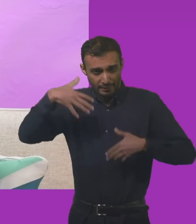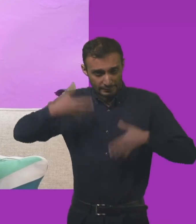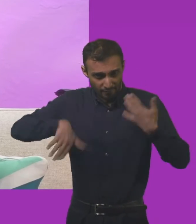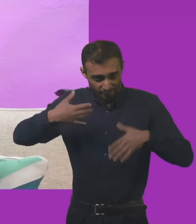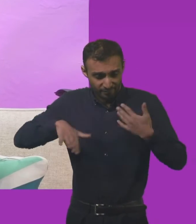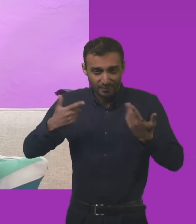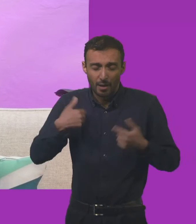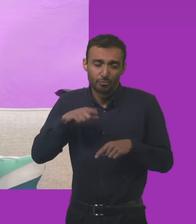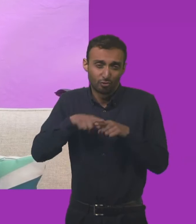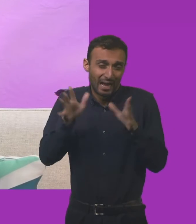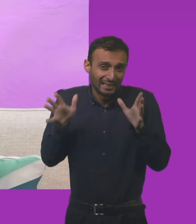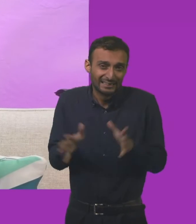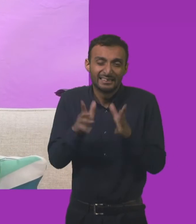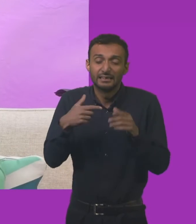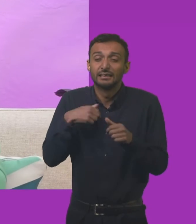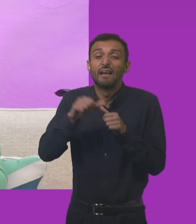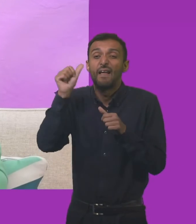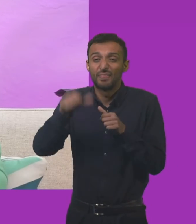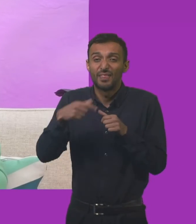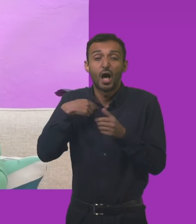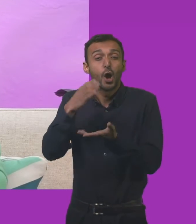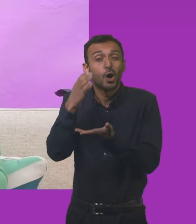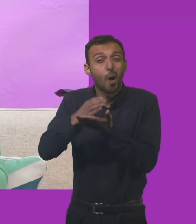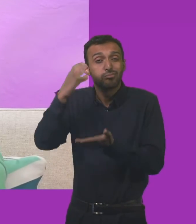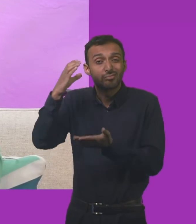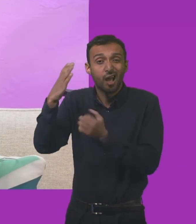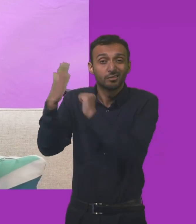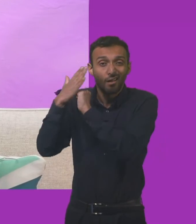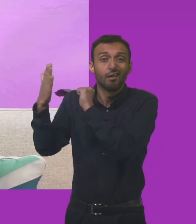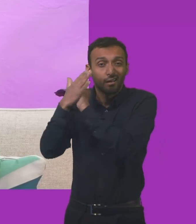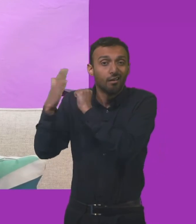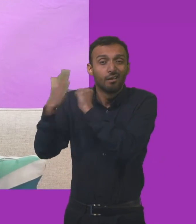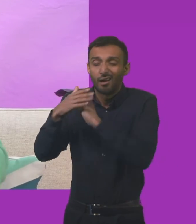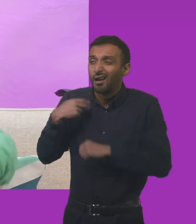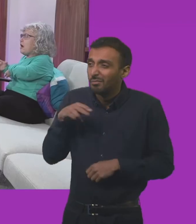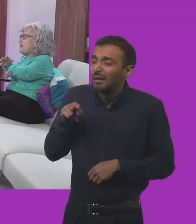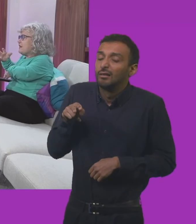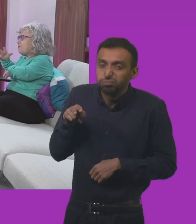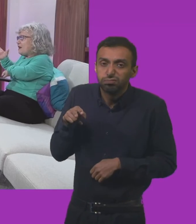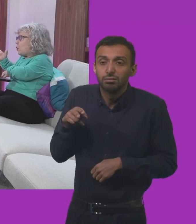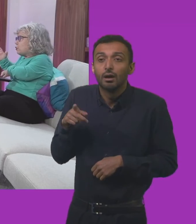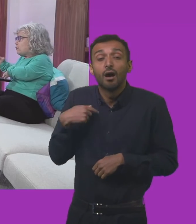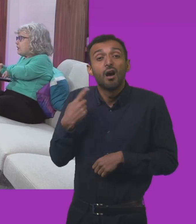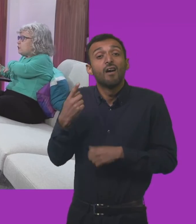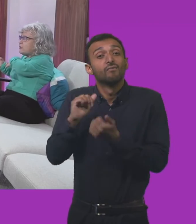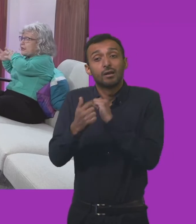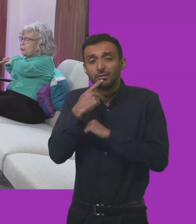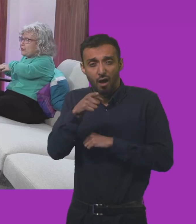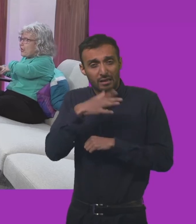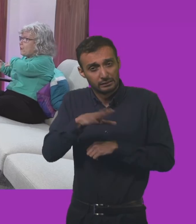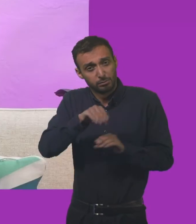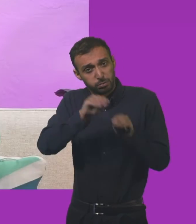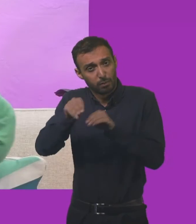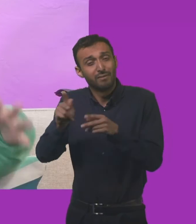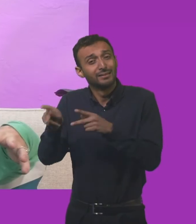copyright infringements. So a friend said, you need to get on TikTok. And I was like, what is this thing called TikTok? I did like 1 or 2 videos, then I put